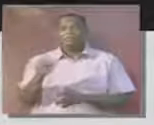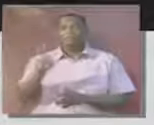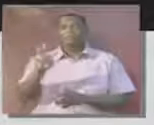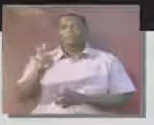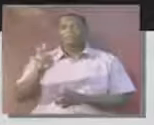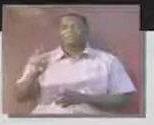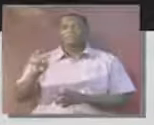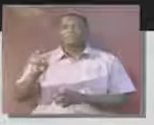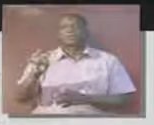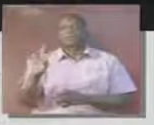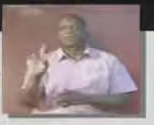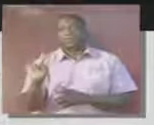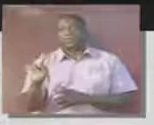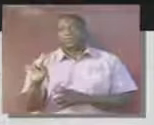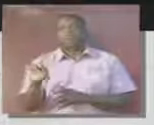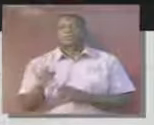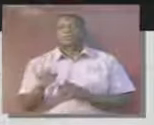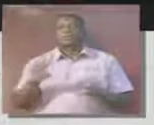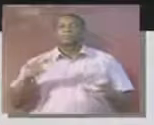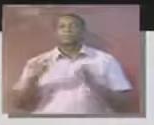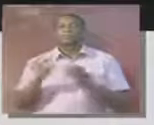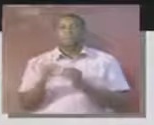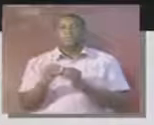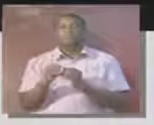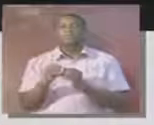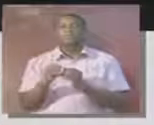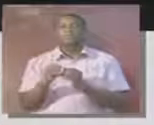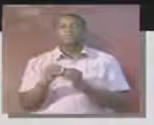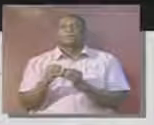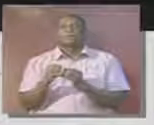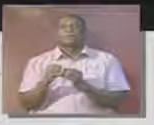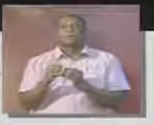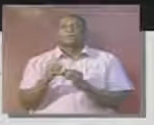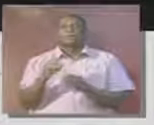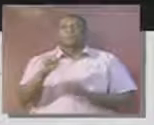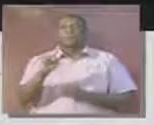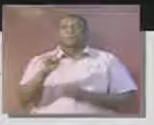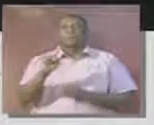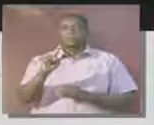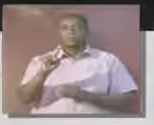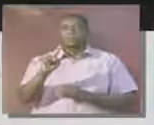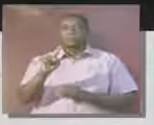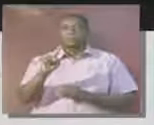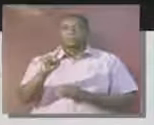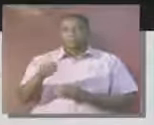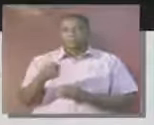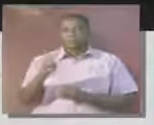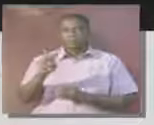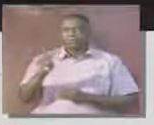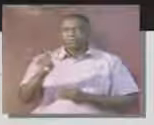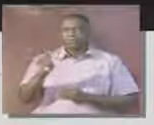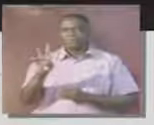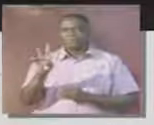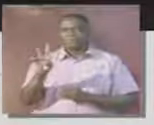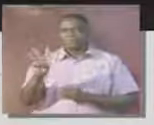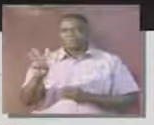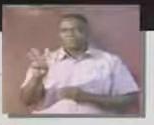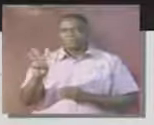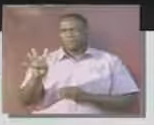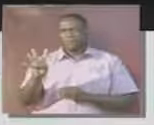8,481 with a total active caseload of 2,174. The total persons in home isolation now stand